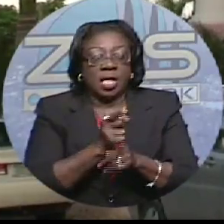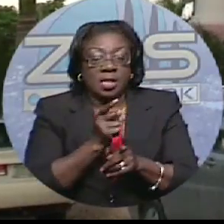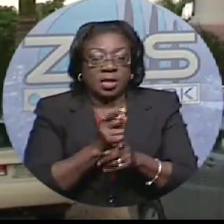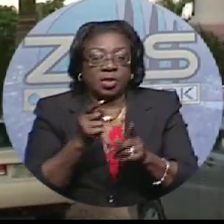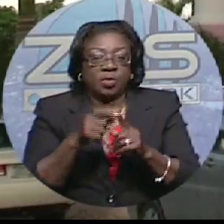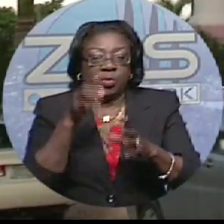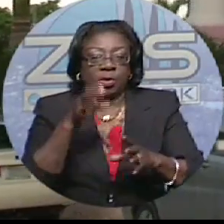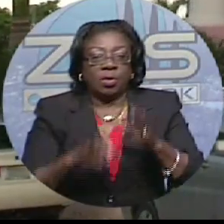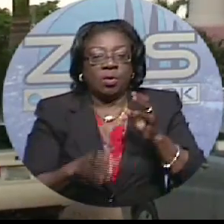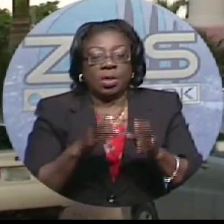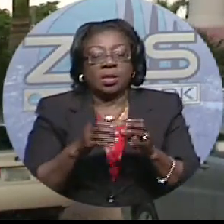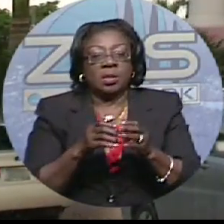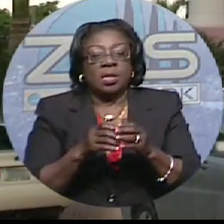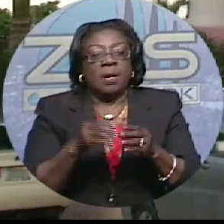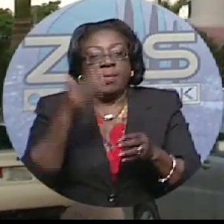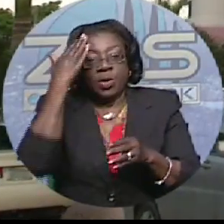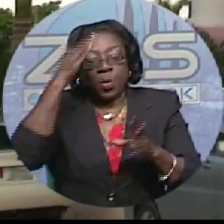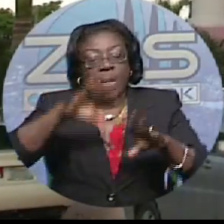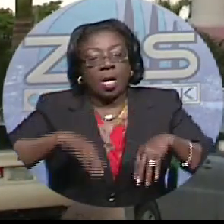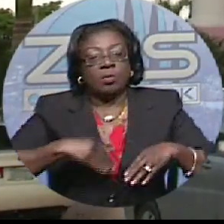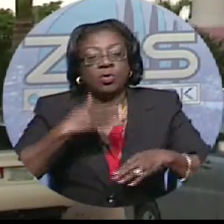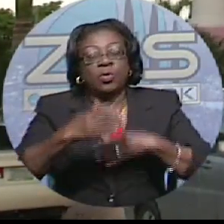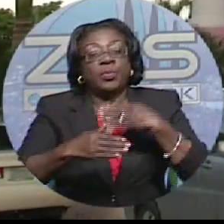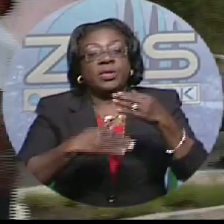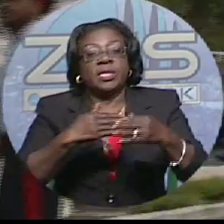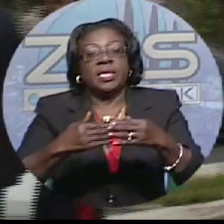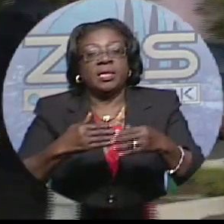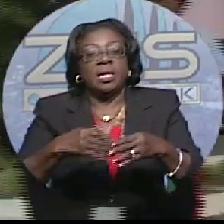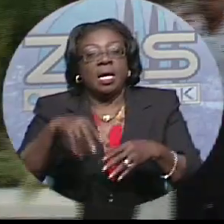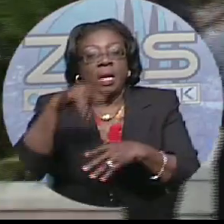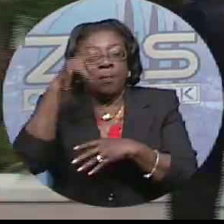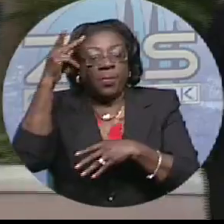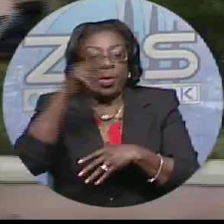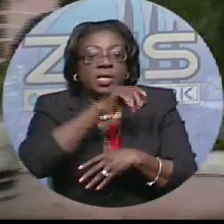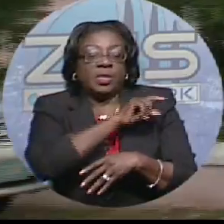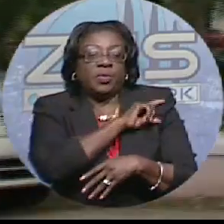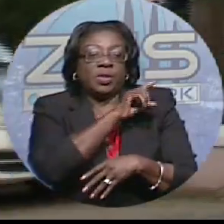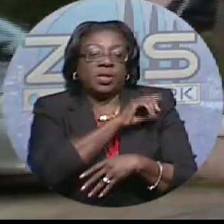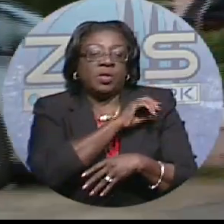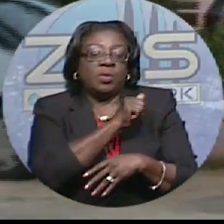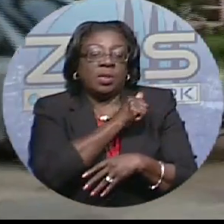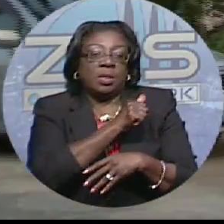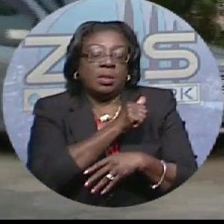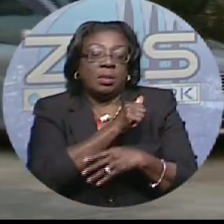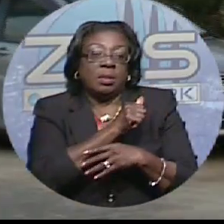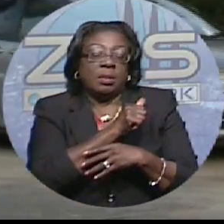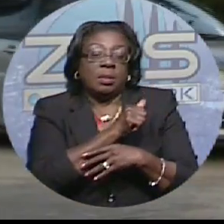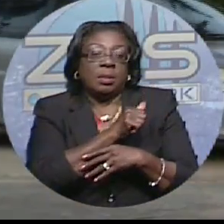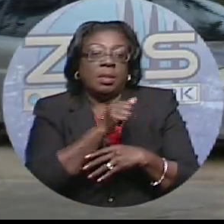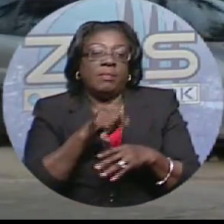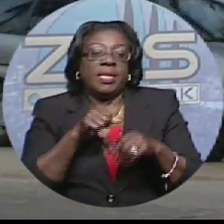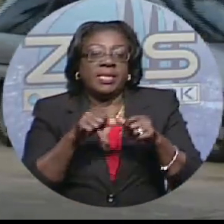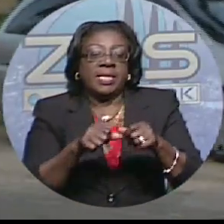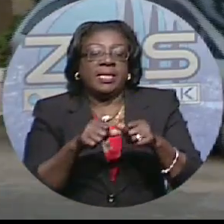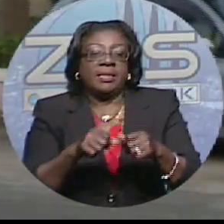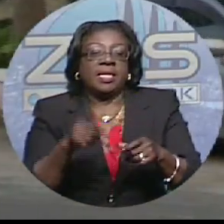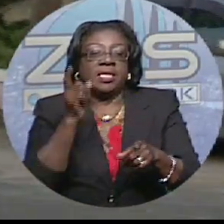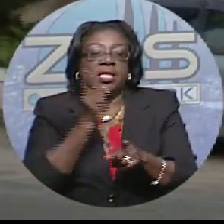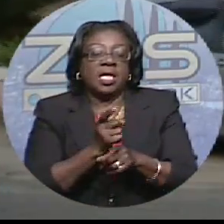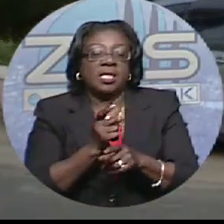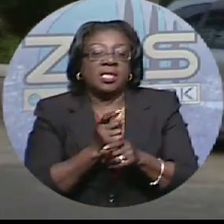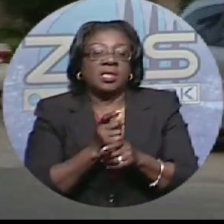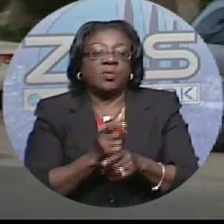know how to proceed. In response, Police Prosecutor Assistant Superintendent of Police Clifford Daxon maintained that the charges were